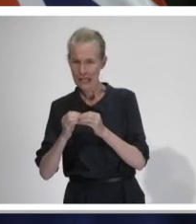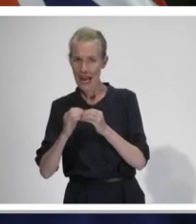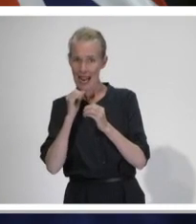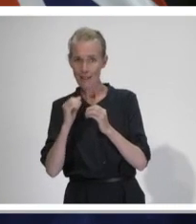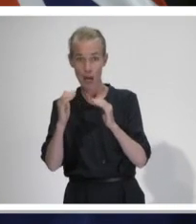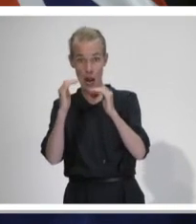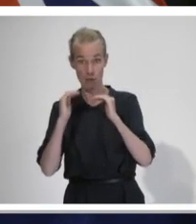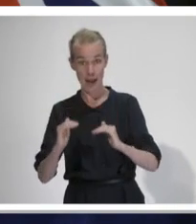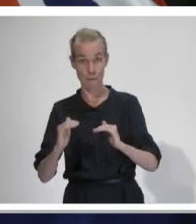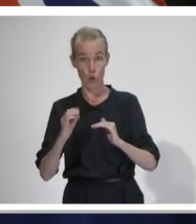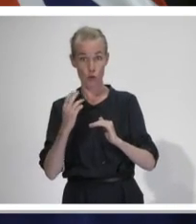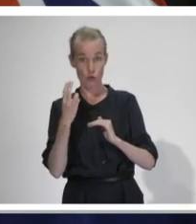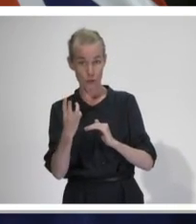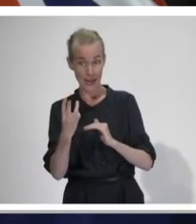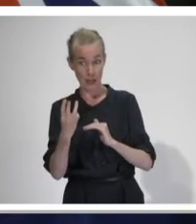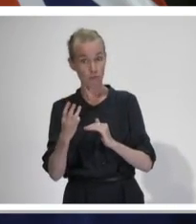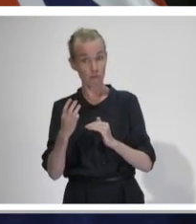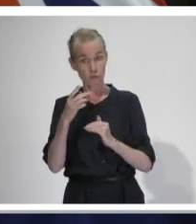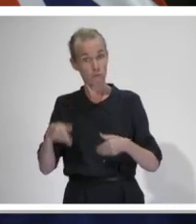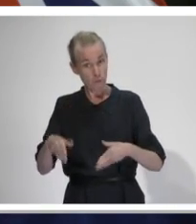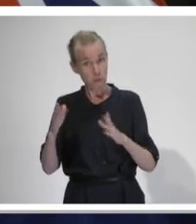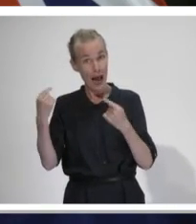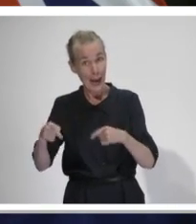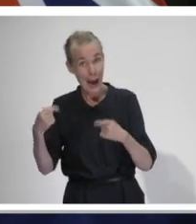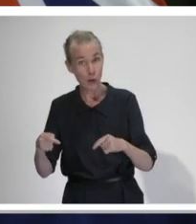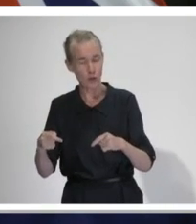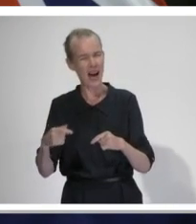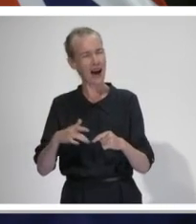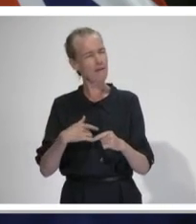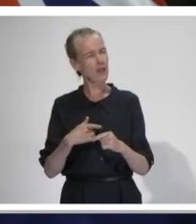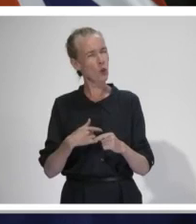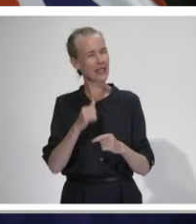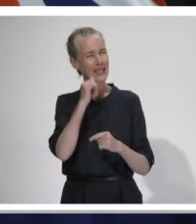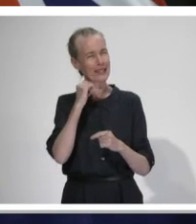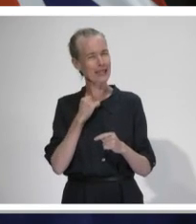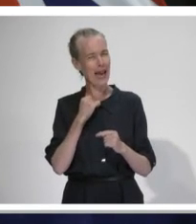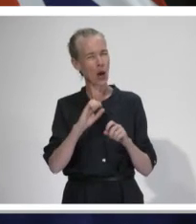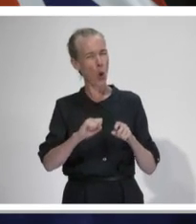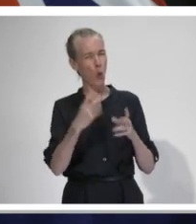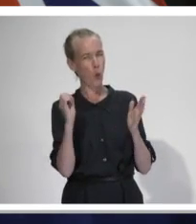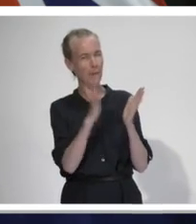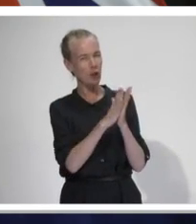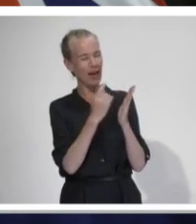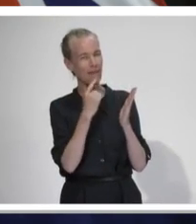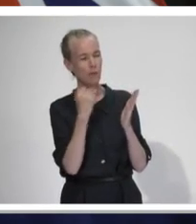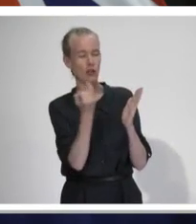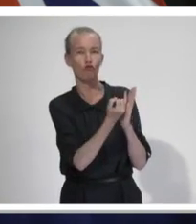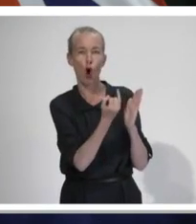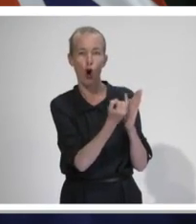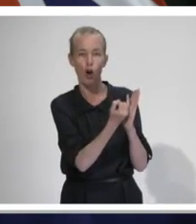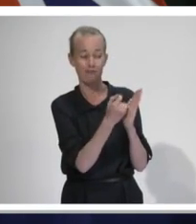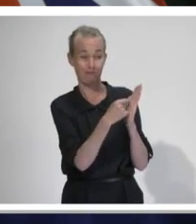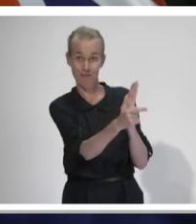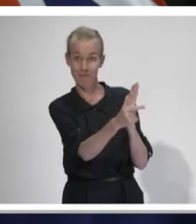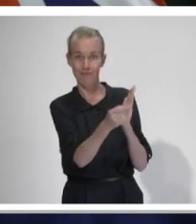believe the website may have had an error on it yesterday that said that hunting was banned. That work is underway right now to